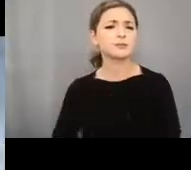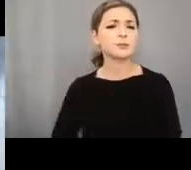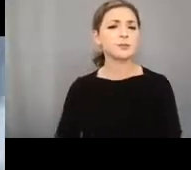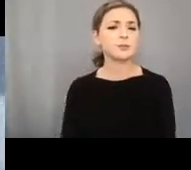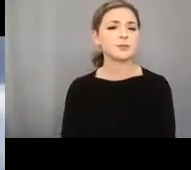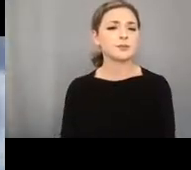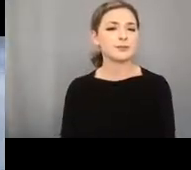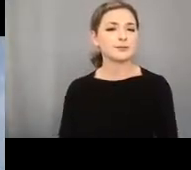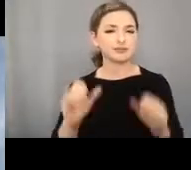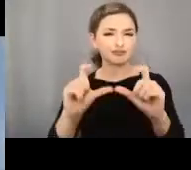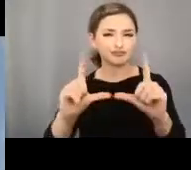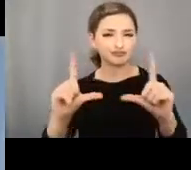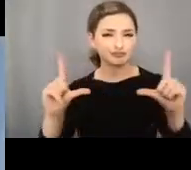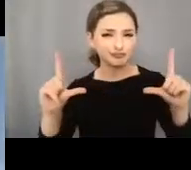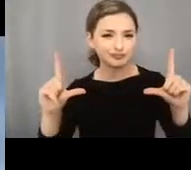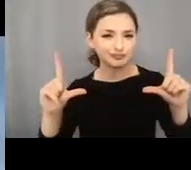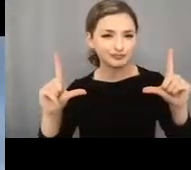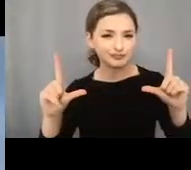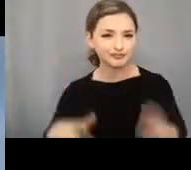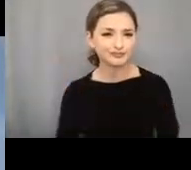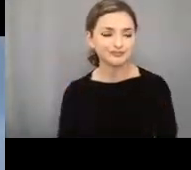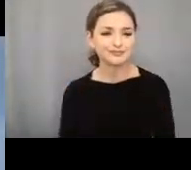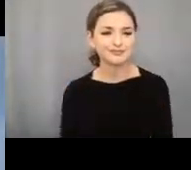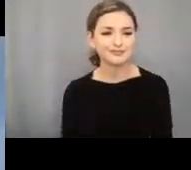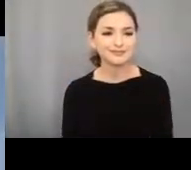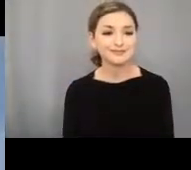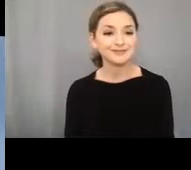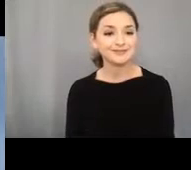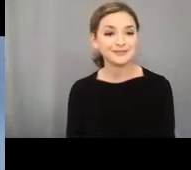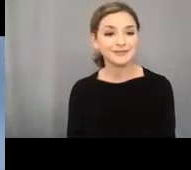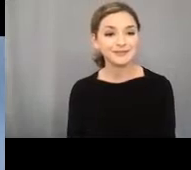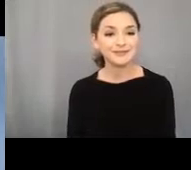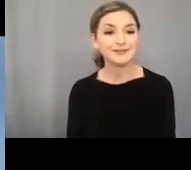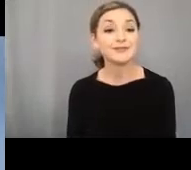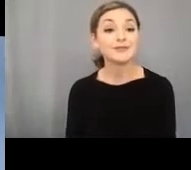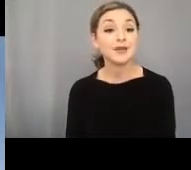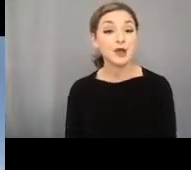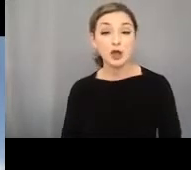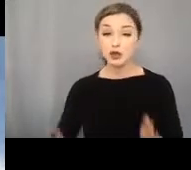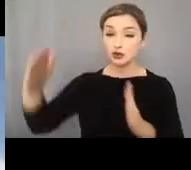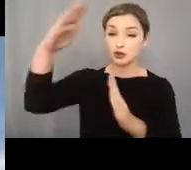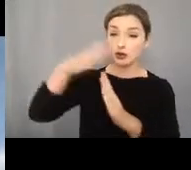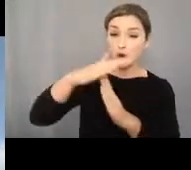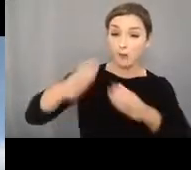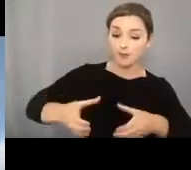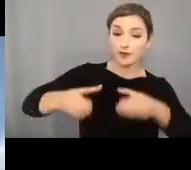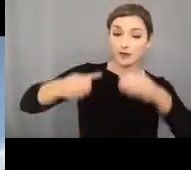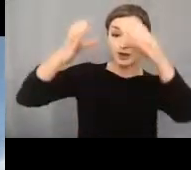you. If I zoom in here, you can see the top, the tower, the Bowerman Tower, is that what it's